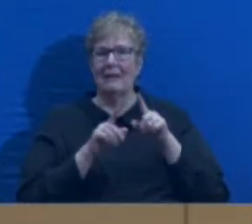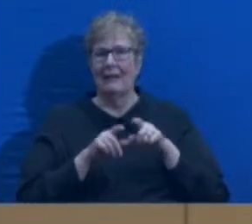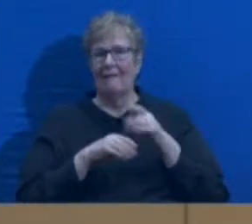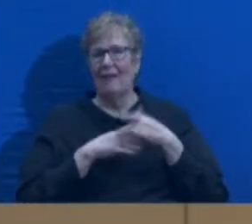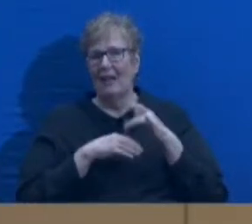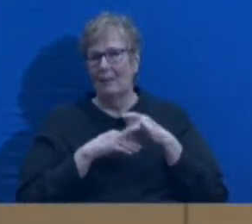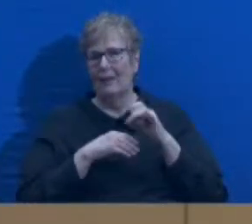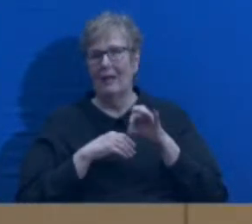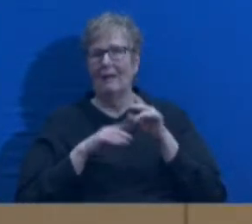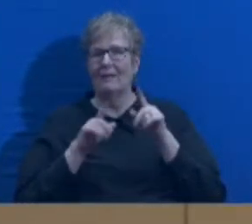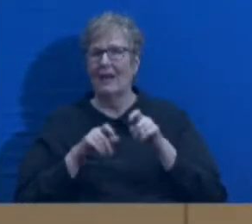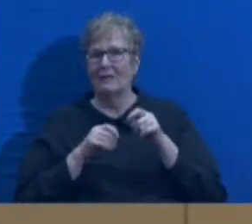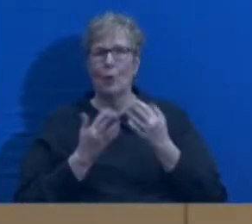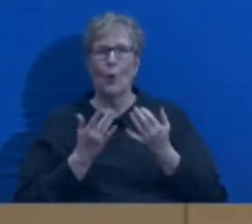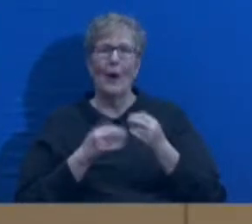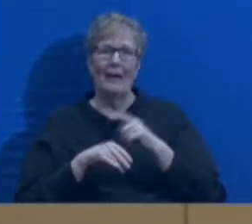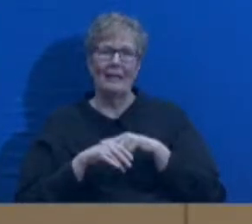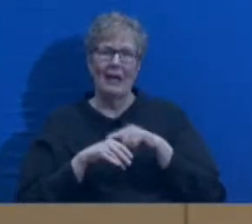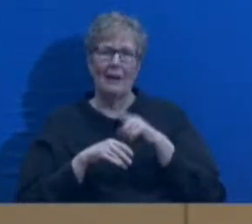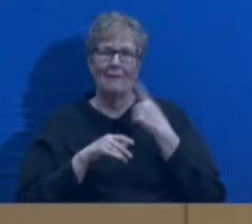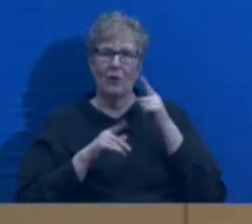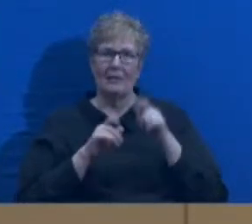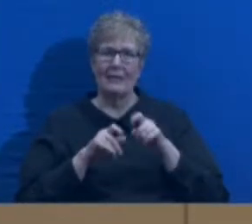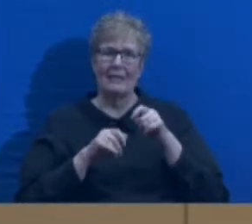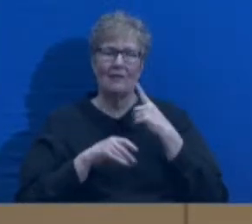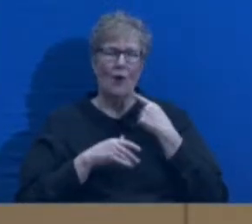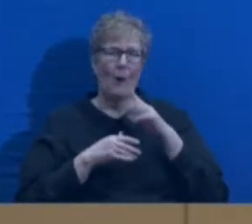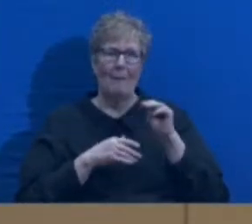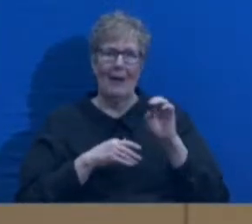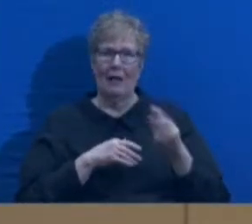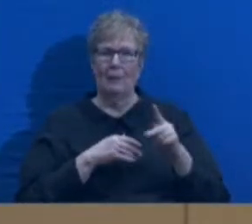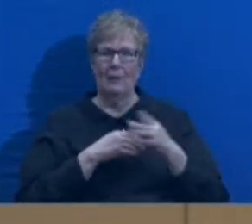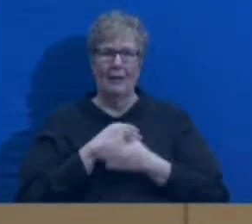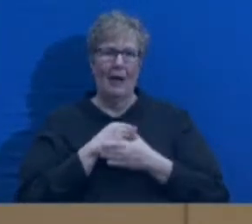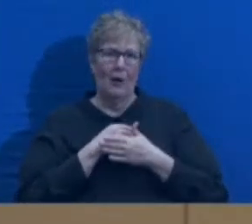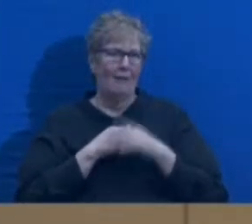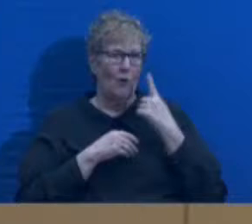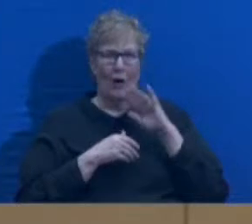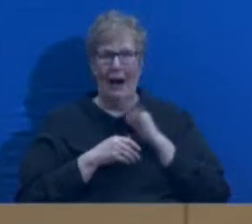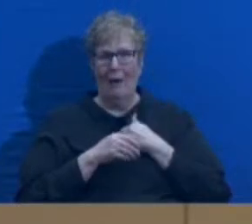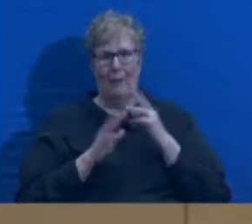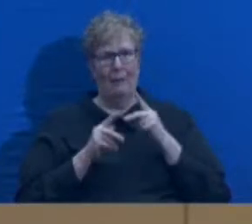nor the turnaround time of tests in Mecklenburg County for all of our citizens.